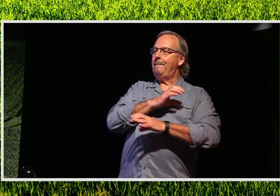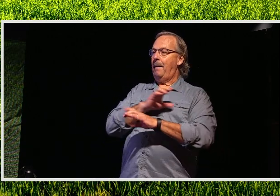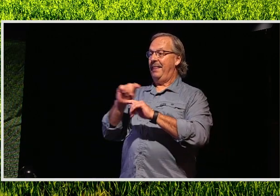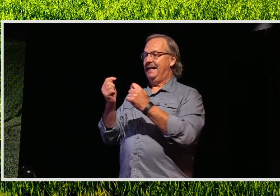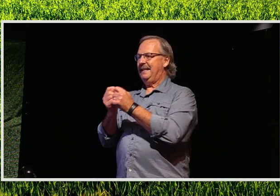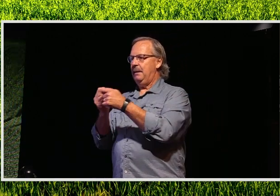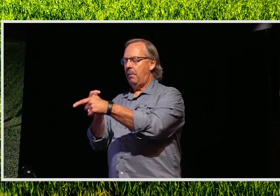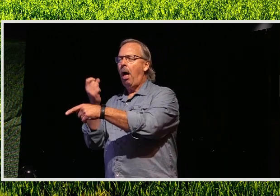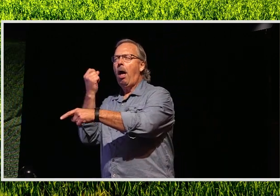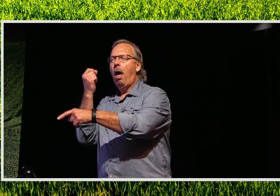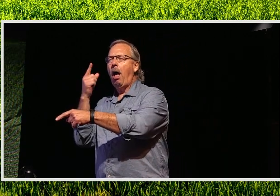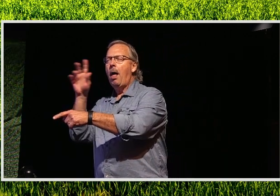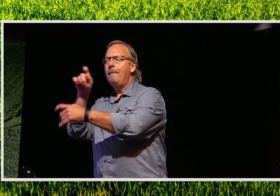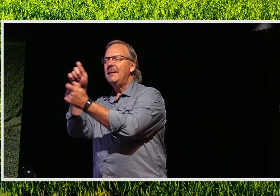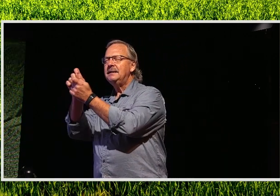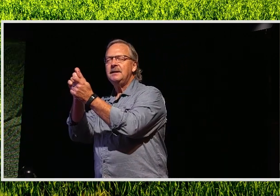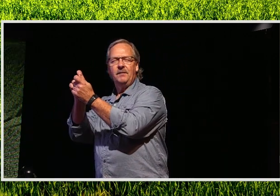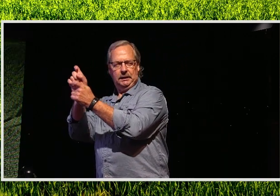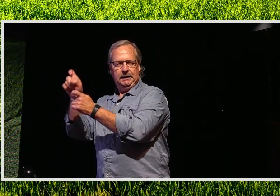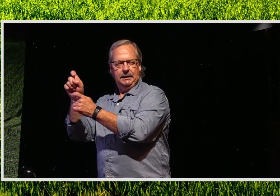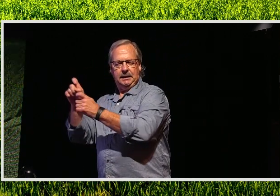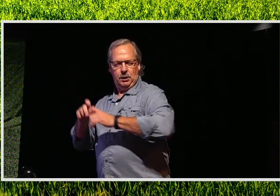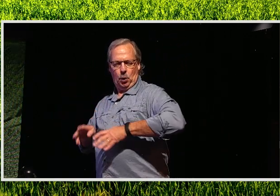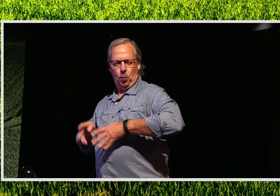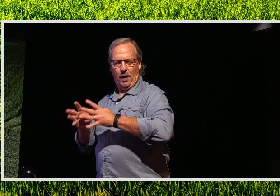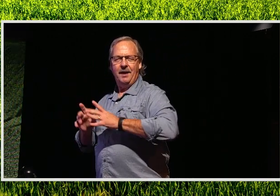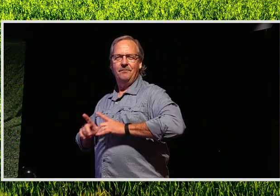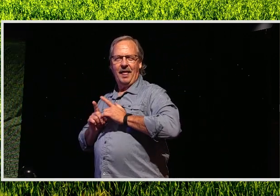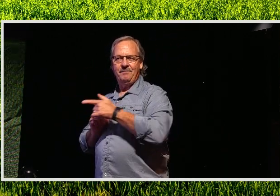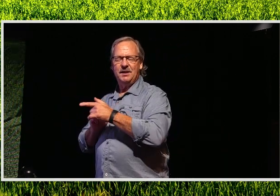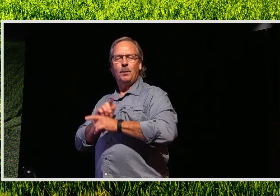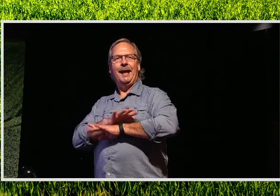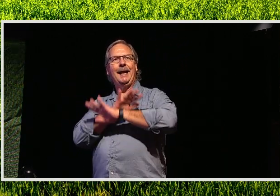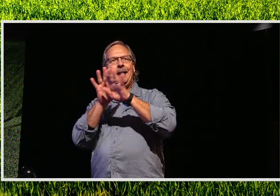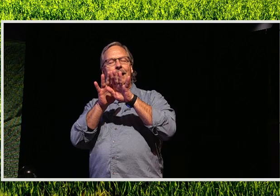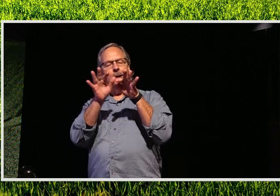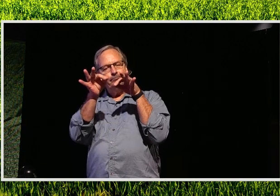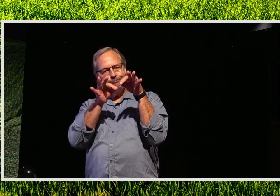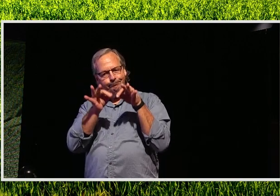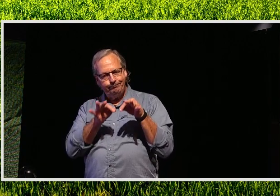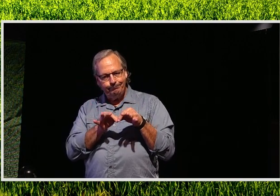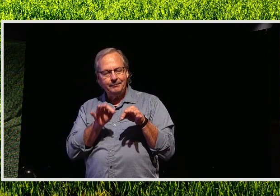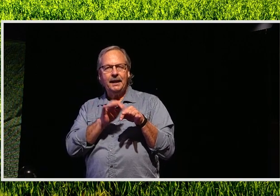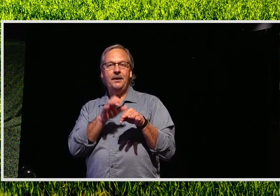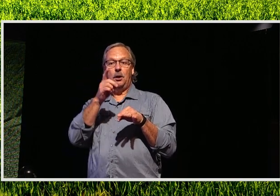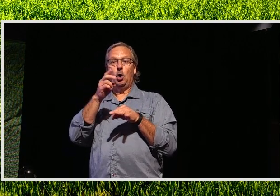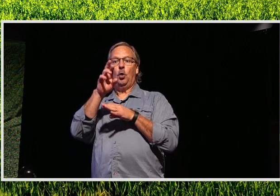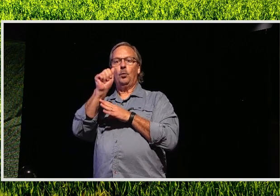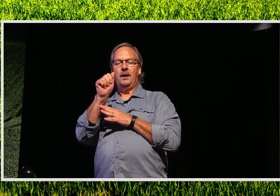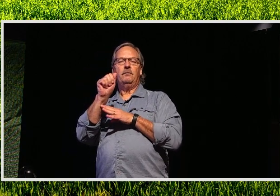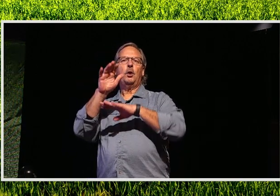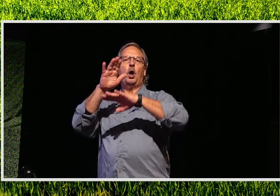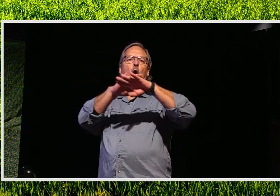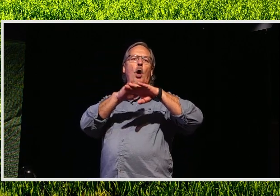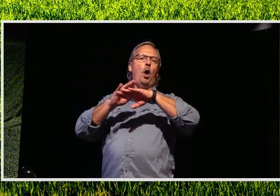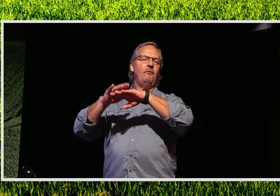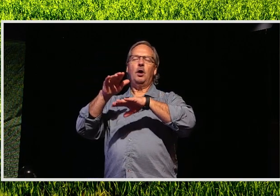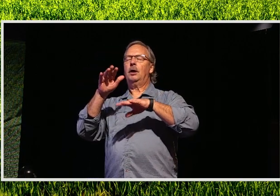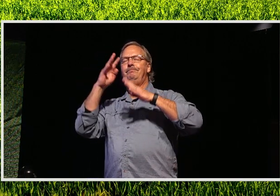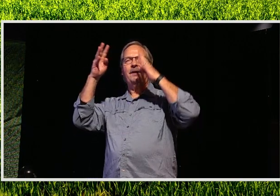their specific needs and way of life. In fact, this was clearly outlined in the CREA Call for Innovation